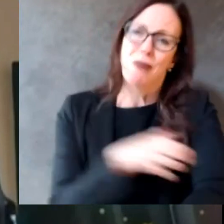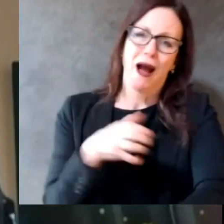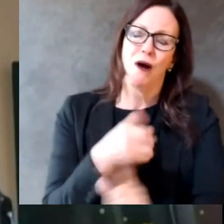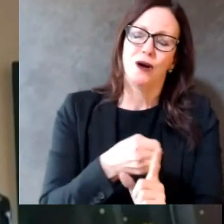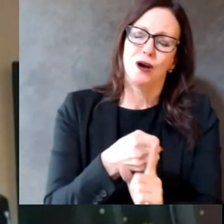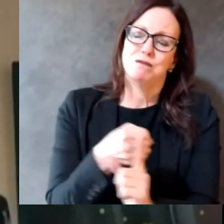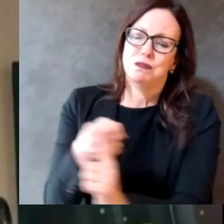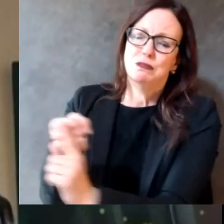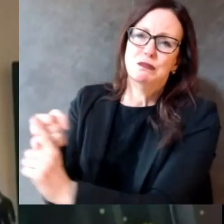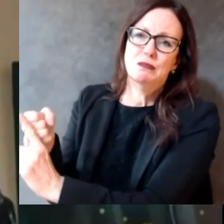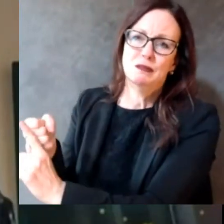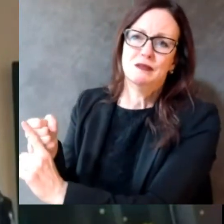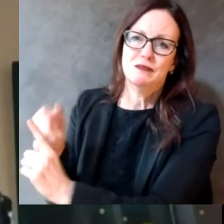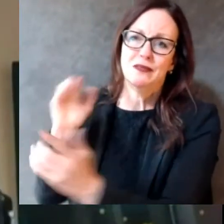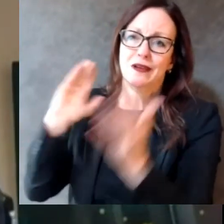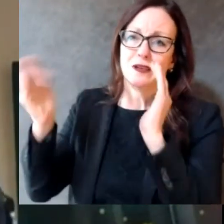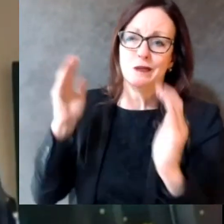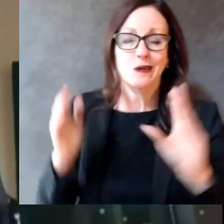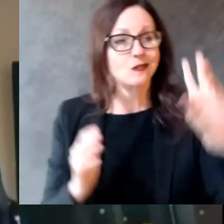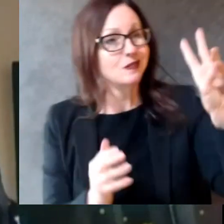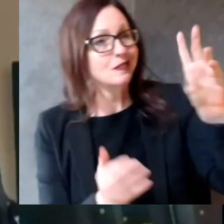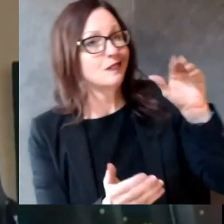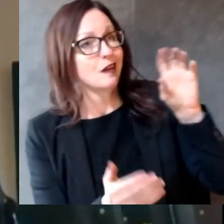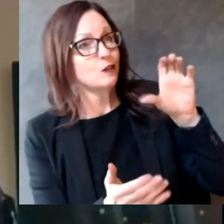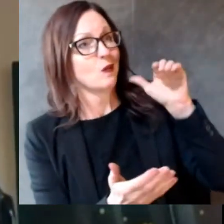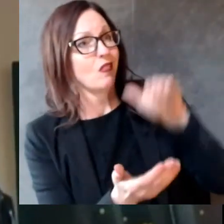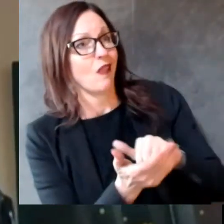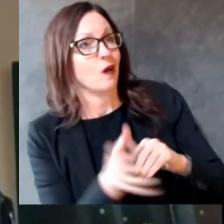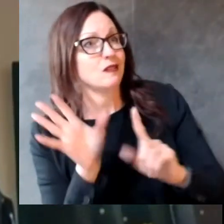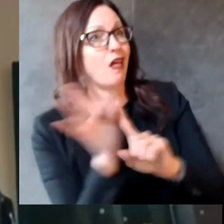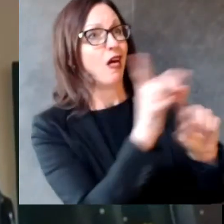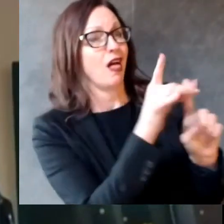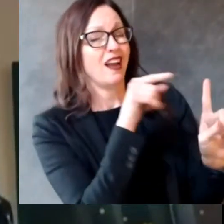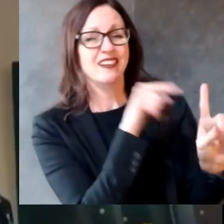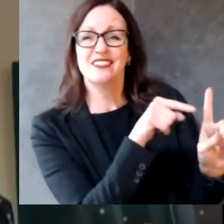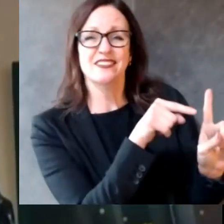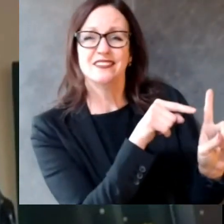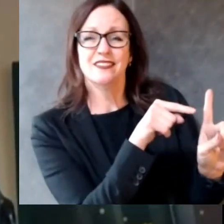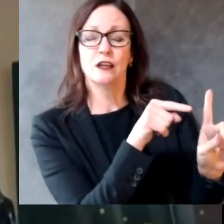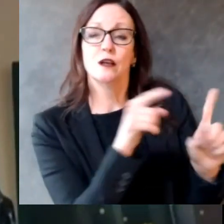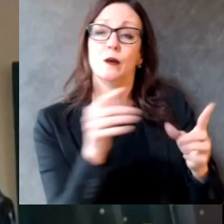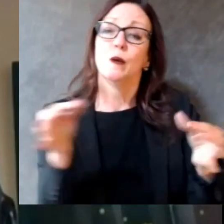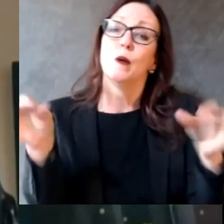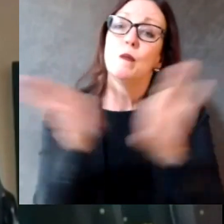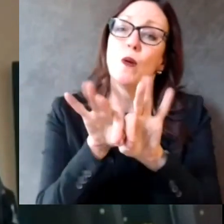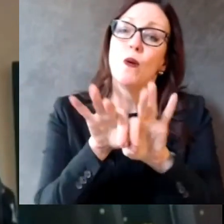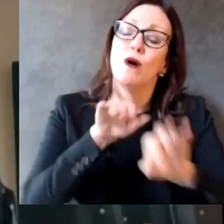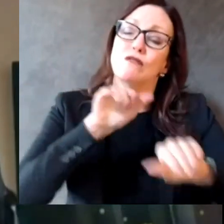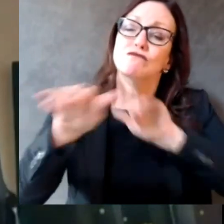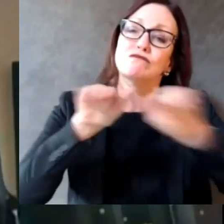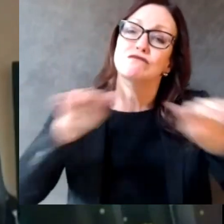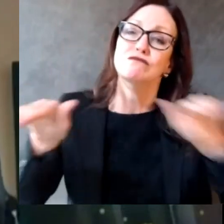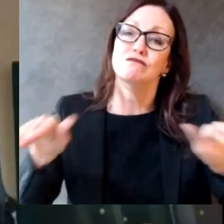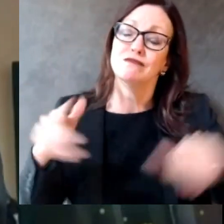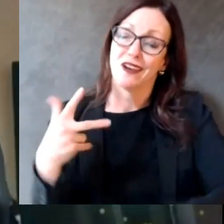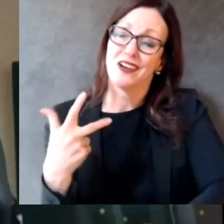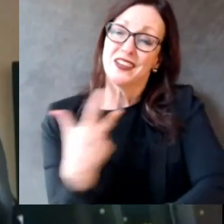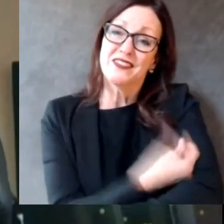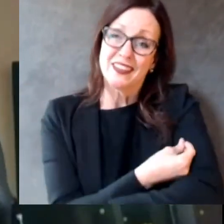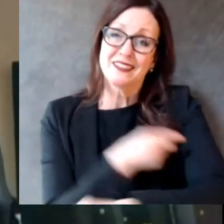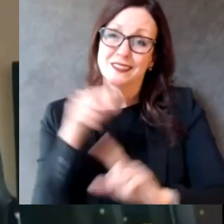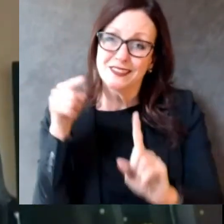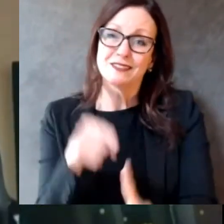there. That is why we are doing everything we can to make the COVID-19 vaccine as accessible